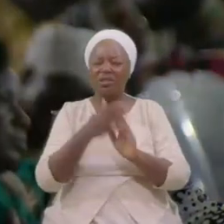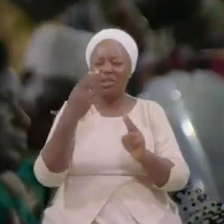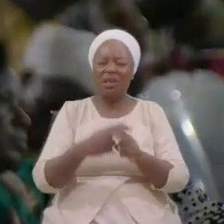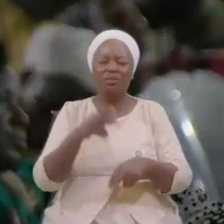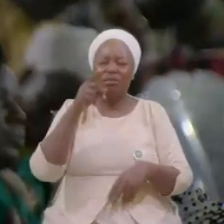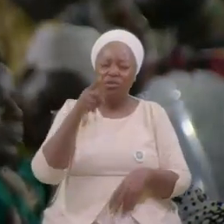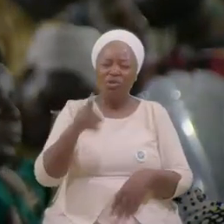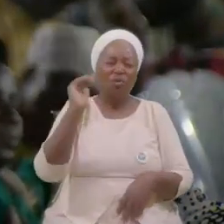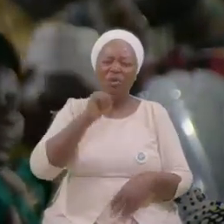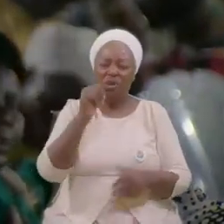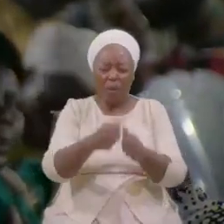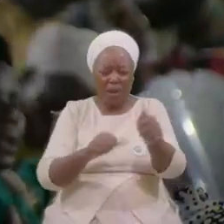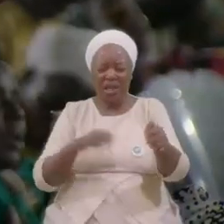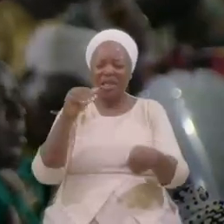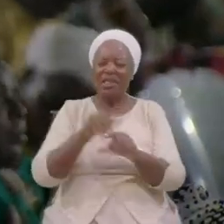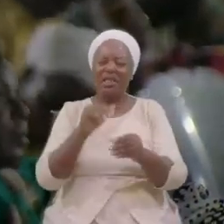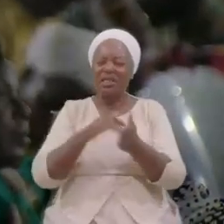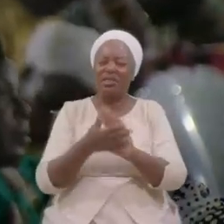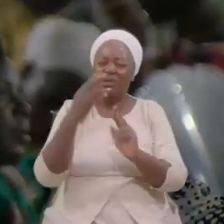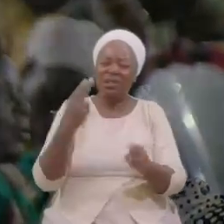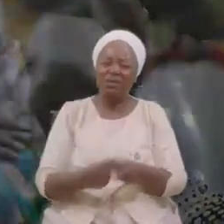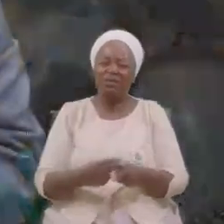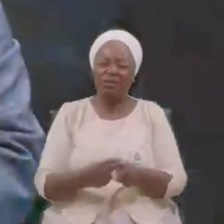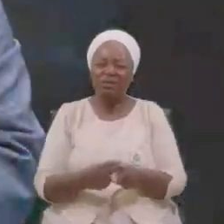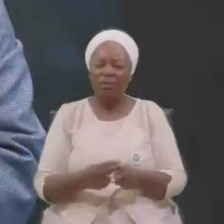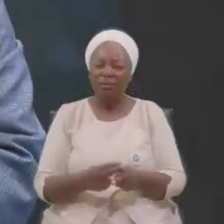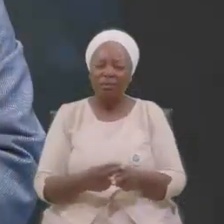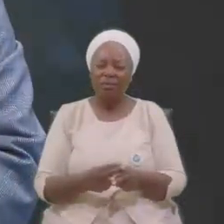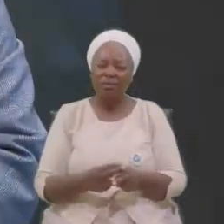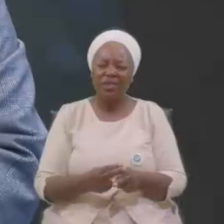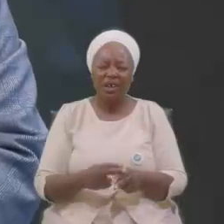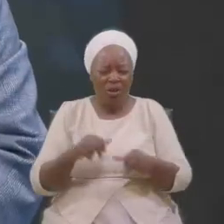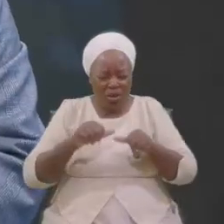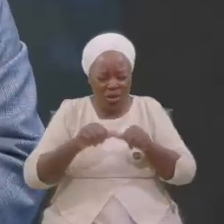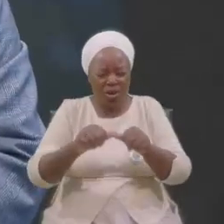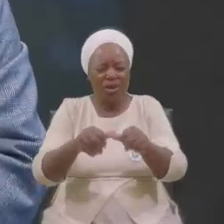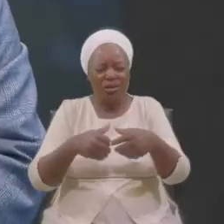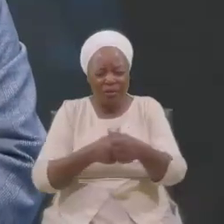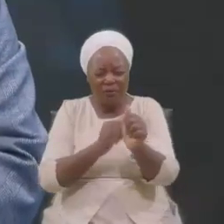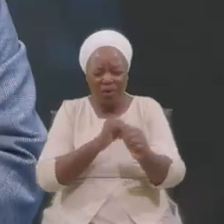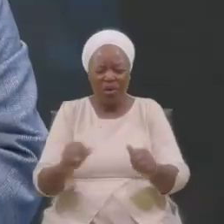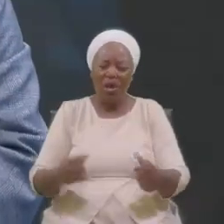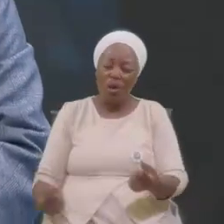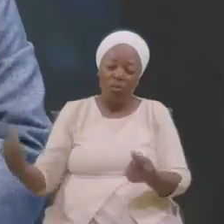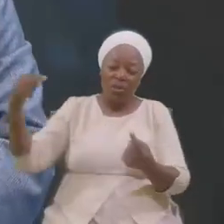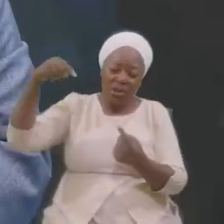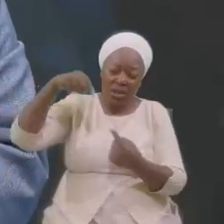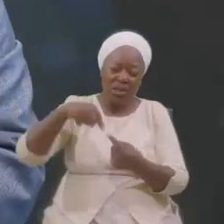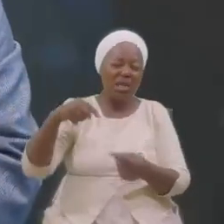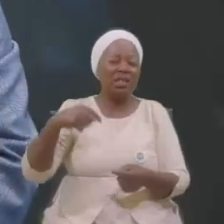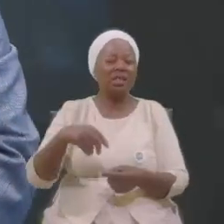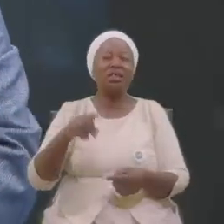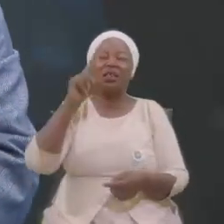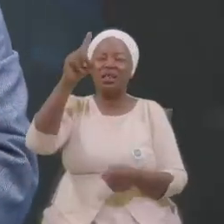not fall back. You keep on following until it comes